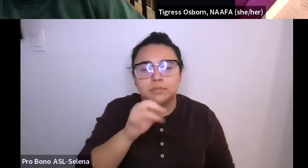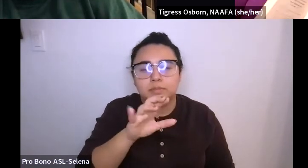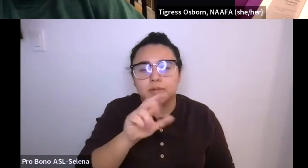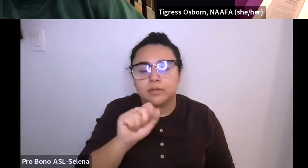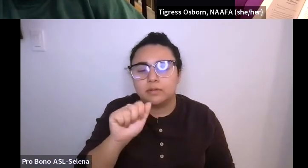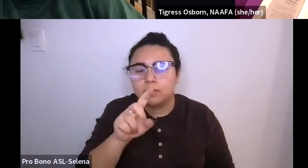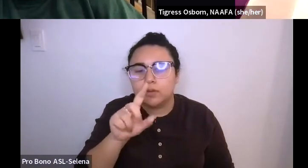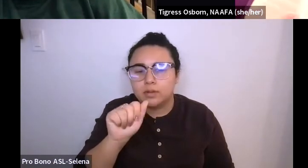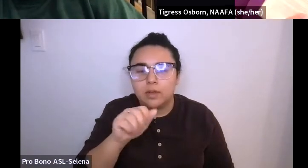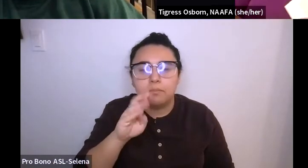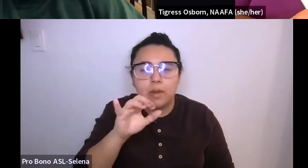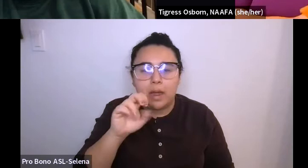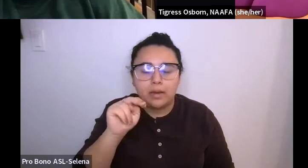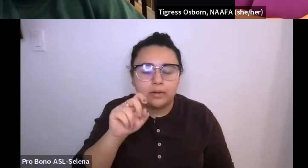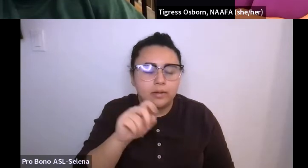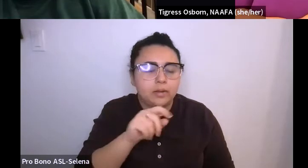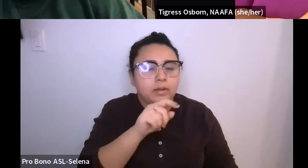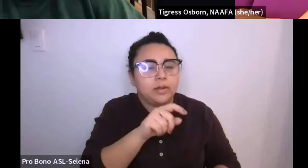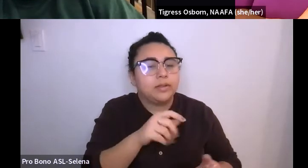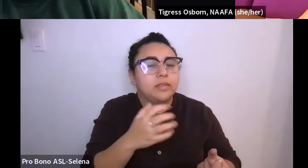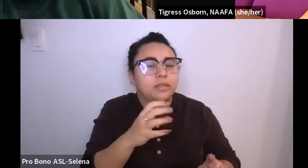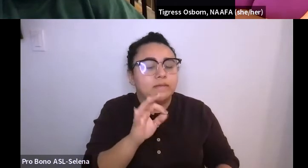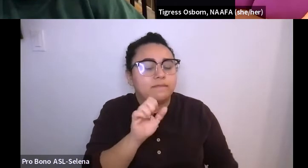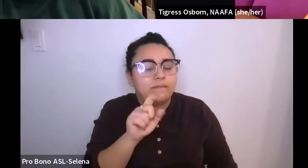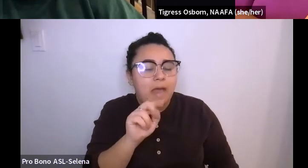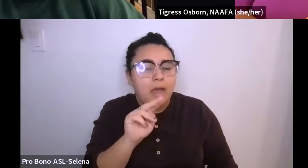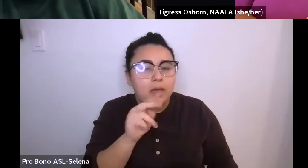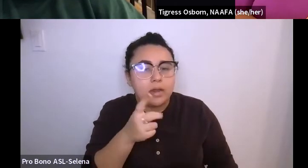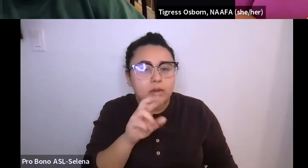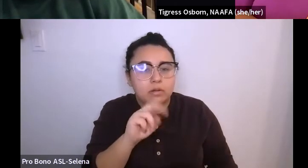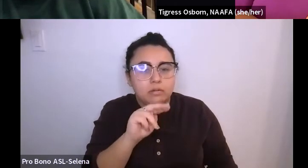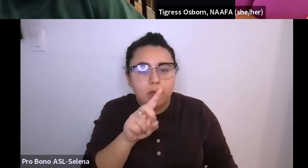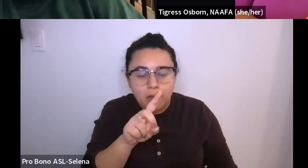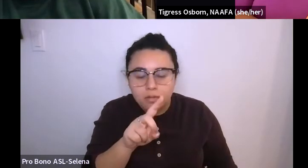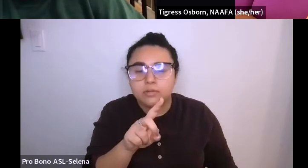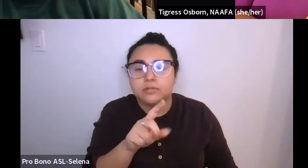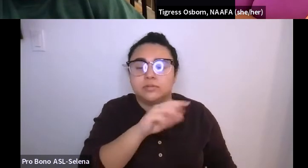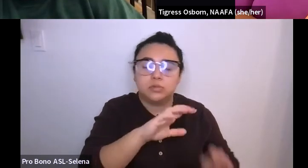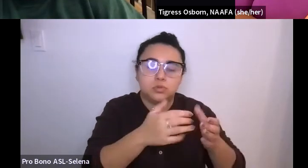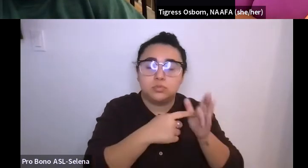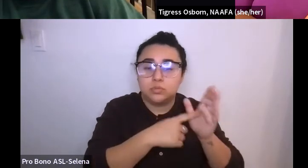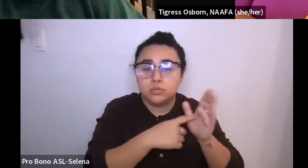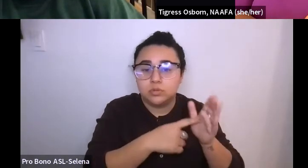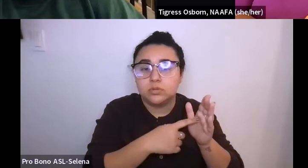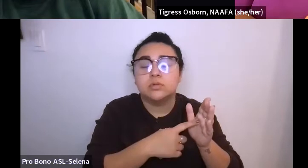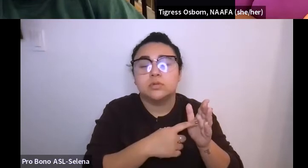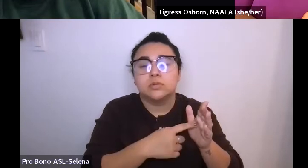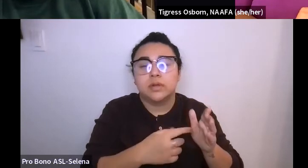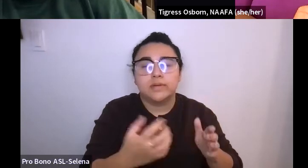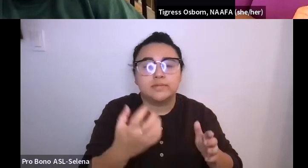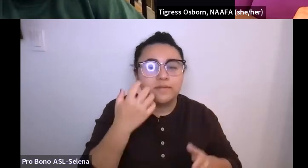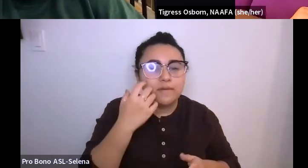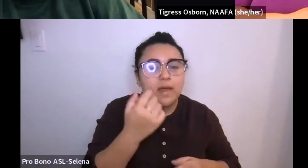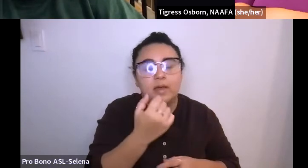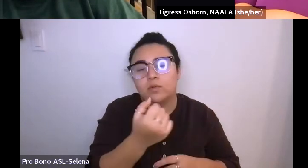the Fat Underground is the group that that they represented, and it was sort of a fat radical feminist collective.